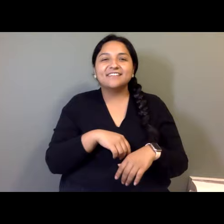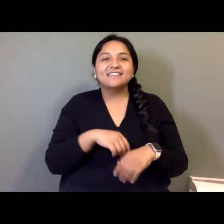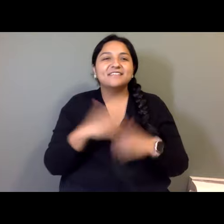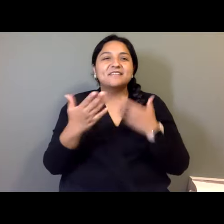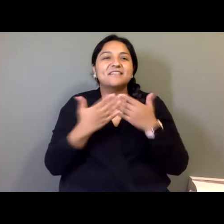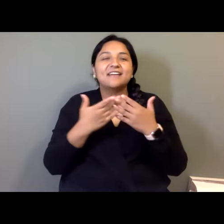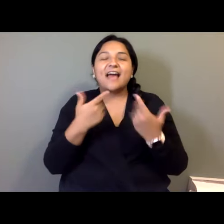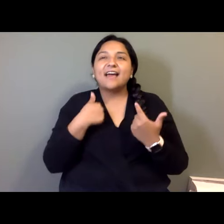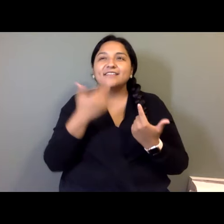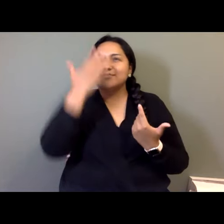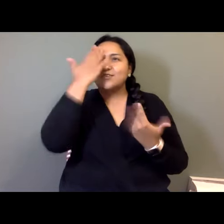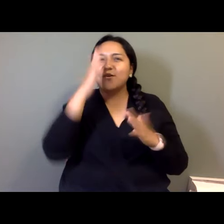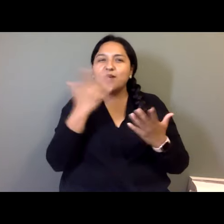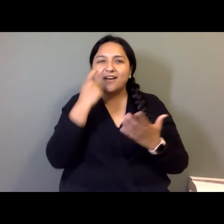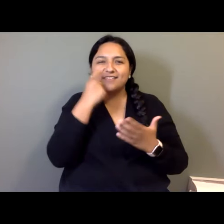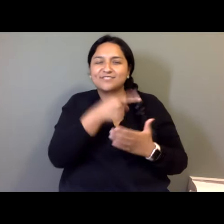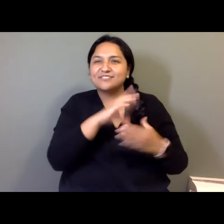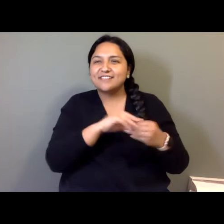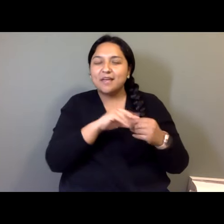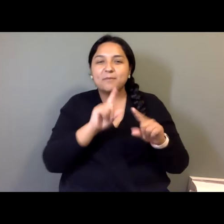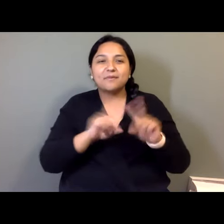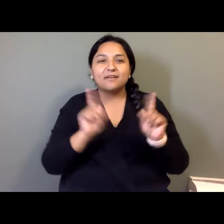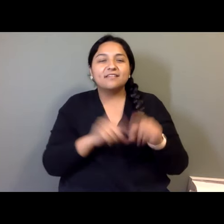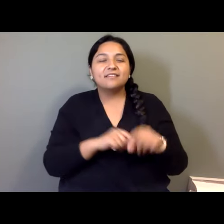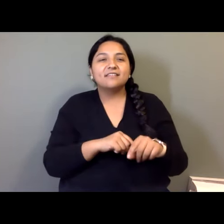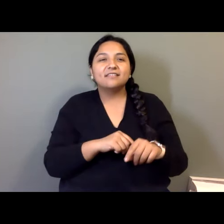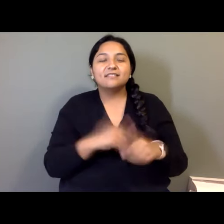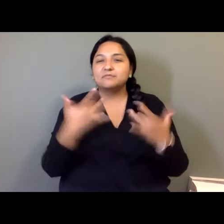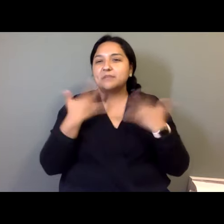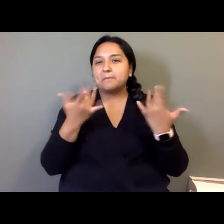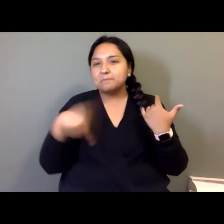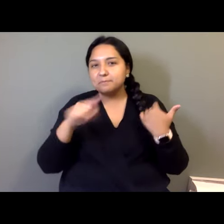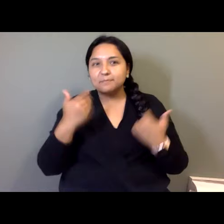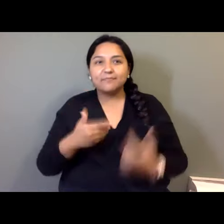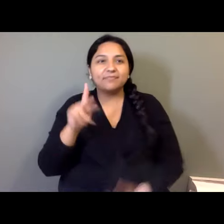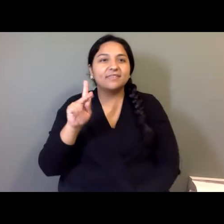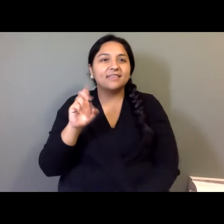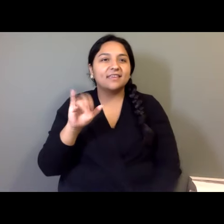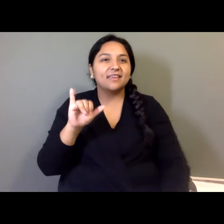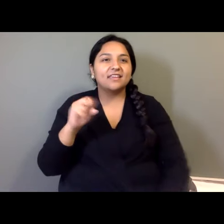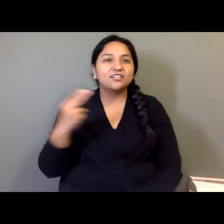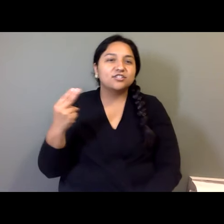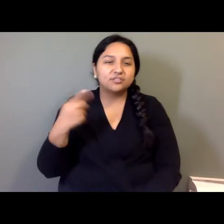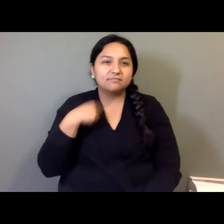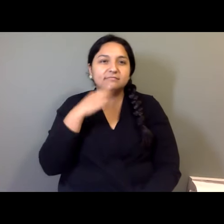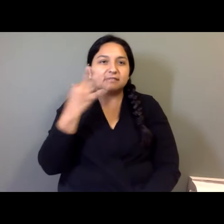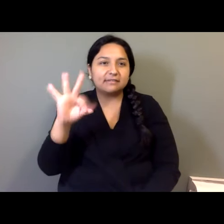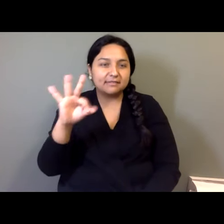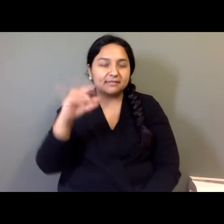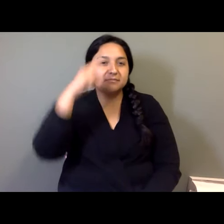So I'm like, I don't even know what I said. But what's up, everybody? My name is Keish. I am a 19-year-old Black